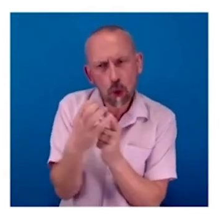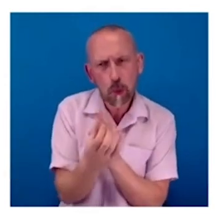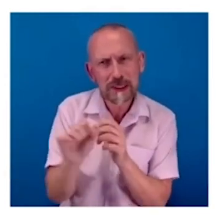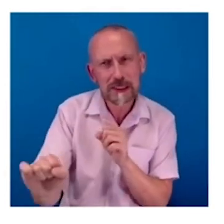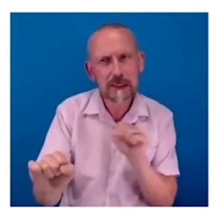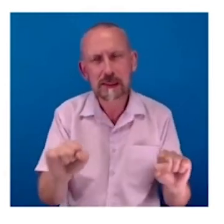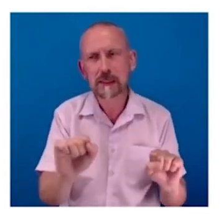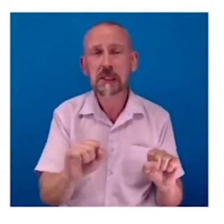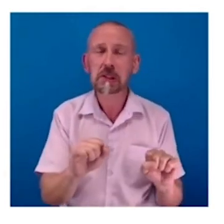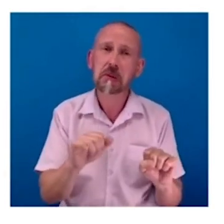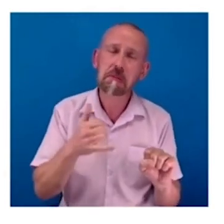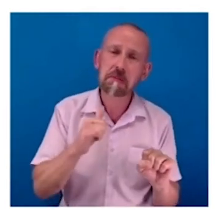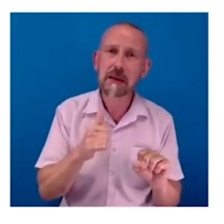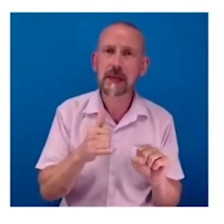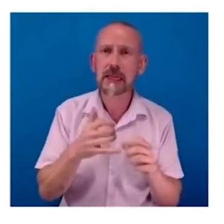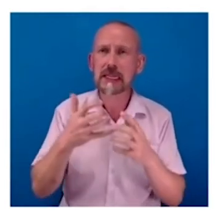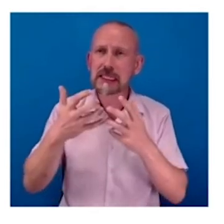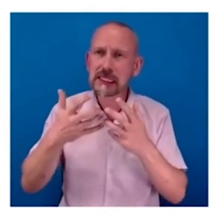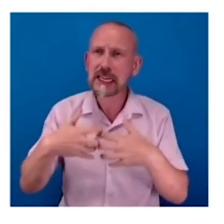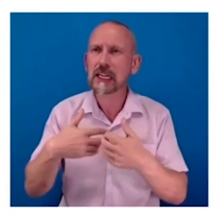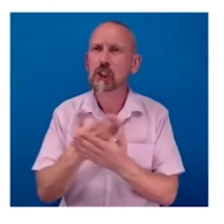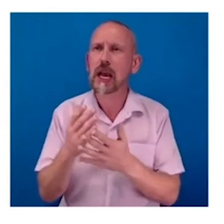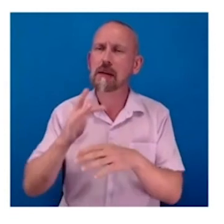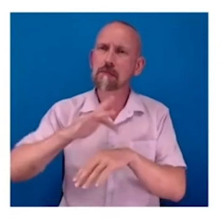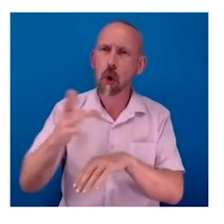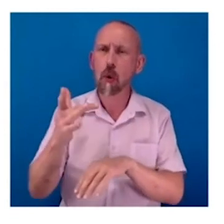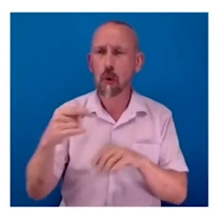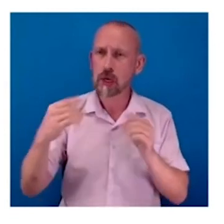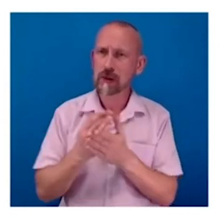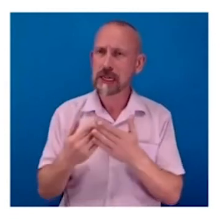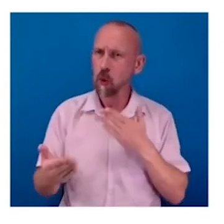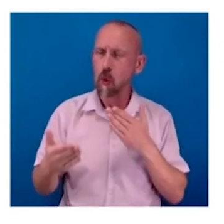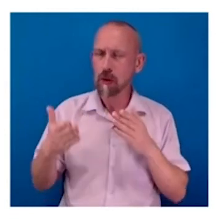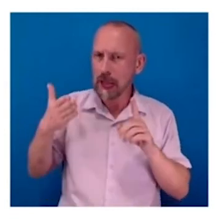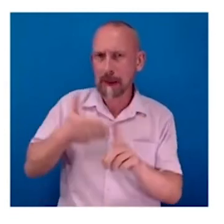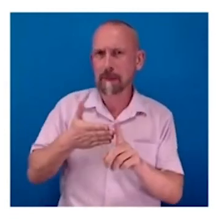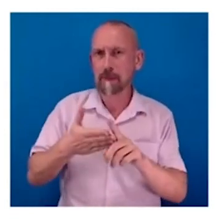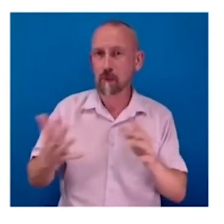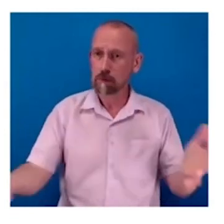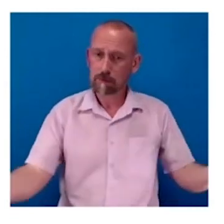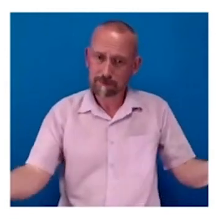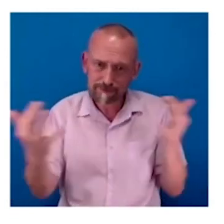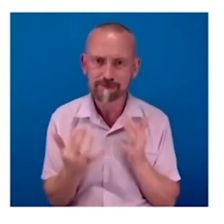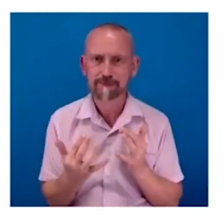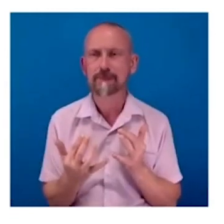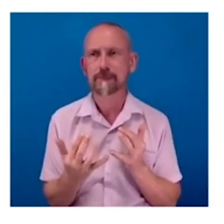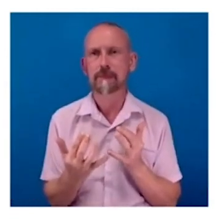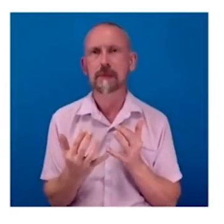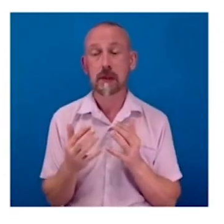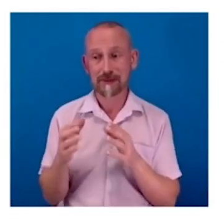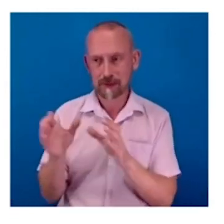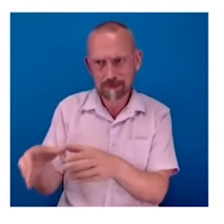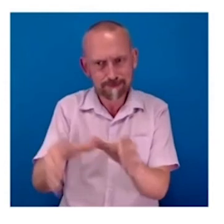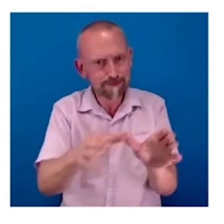the point about something like TechShare Pro is an annual chance to bring that together, and to hear those voices from those corners of the